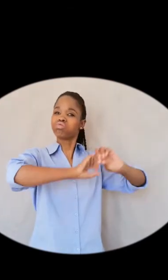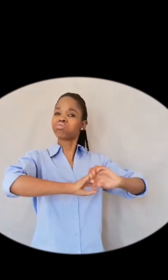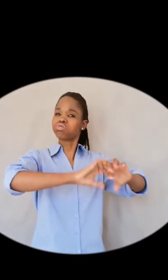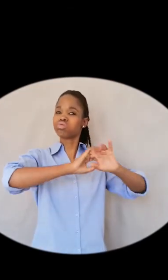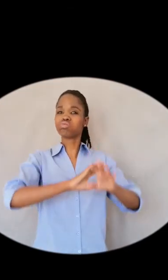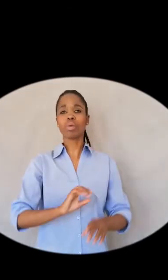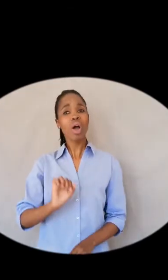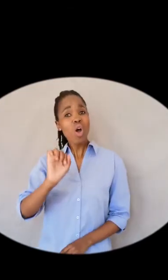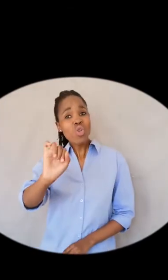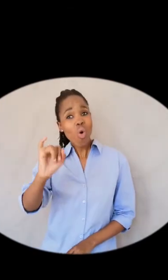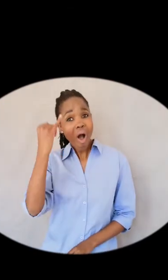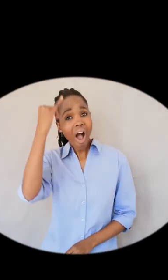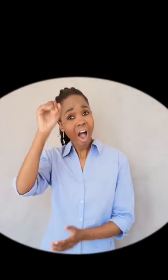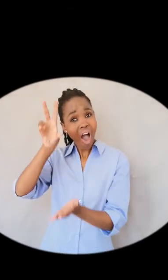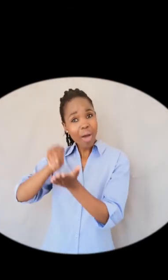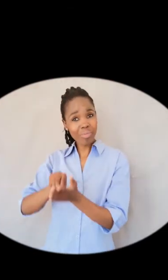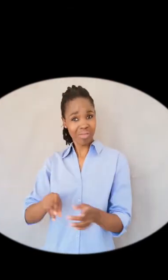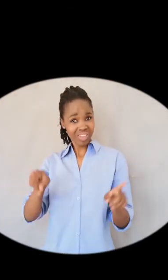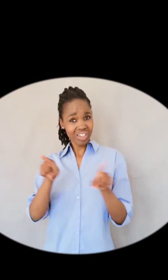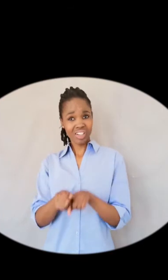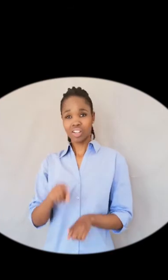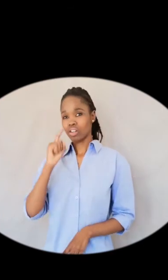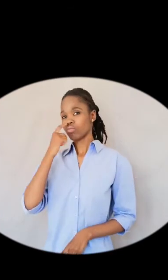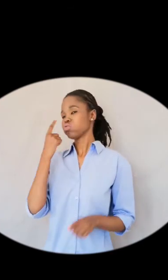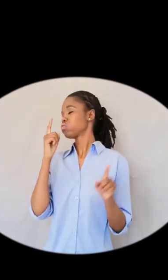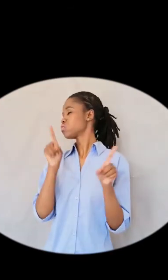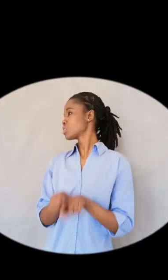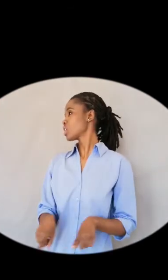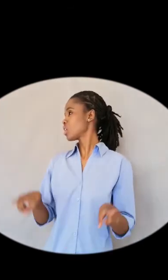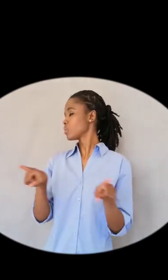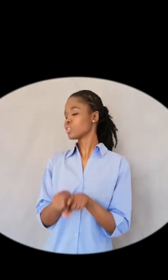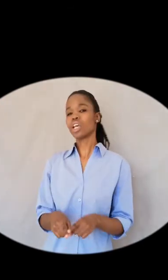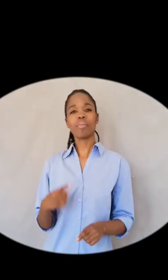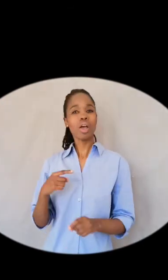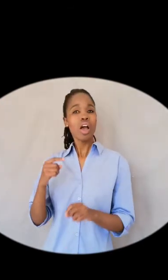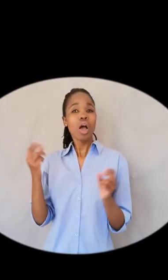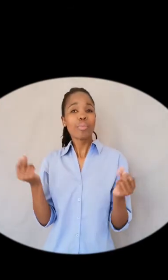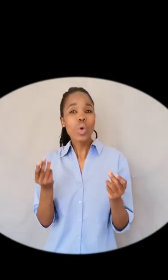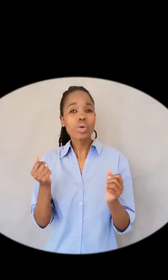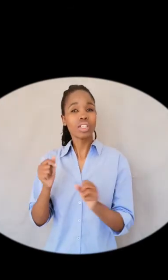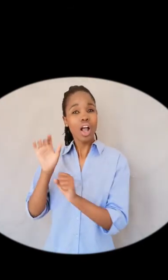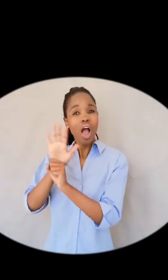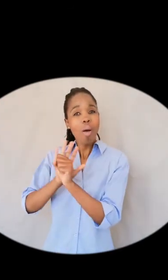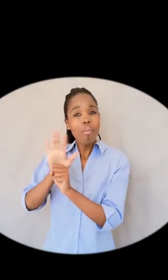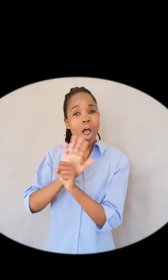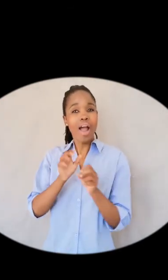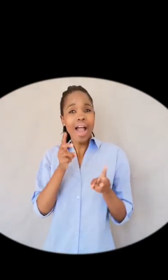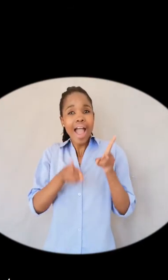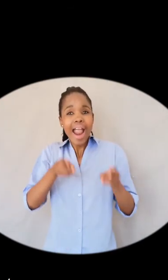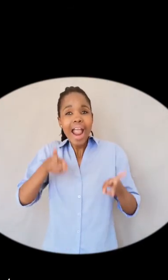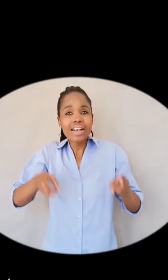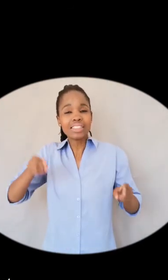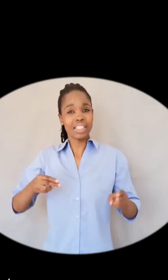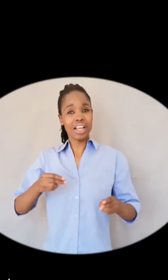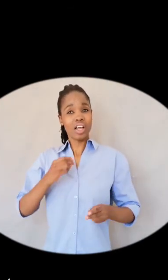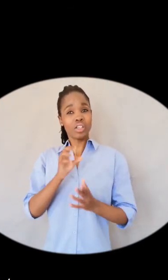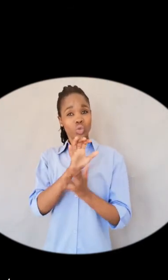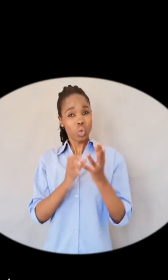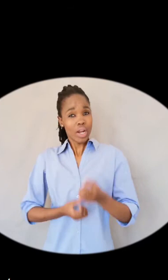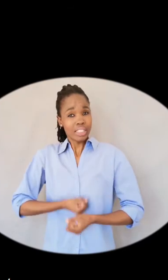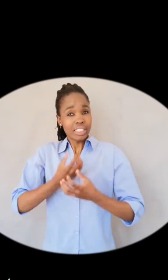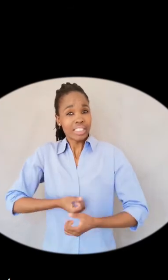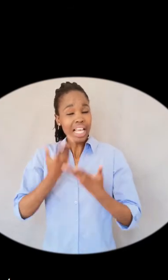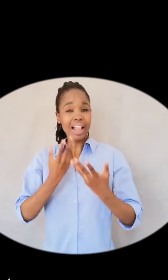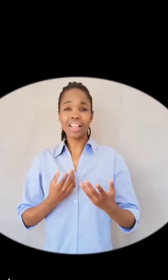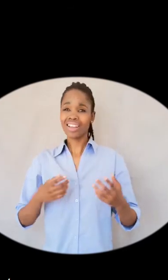delivery, in terms of music and the background, in terms of editing, experience, storytelling, that is vastly disproportionately